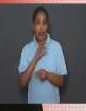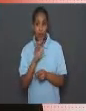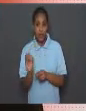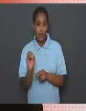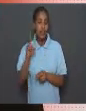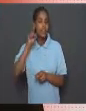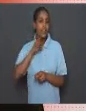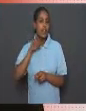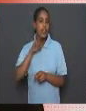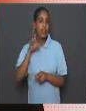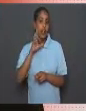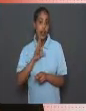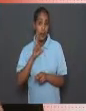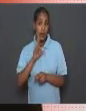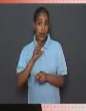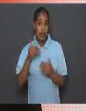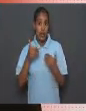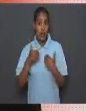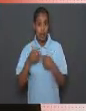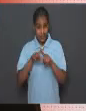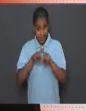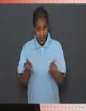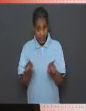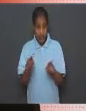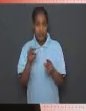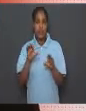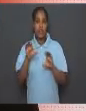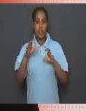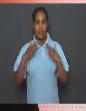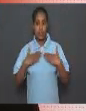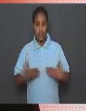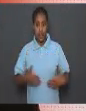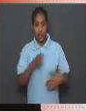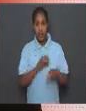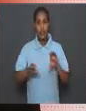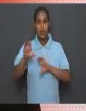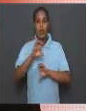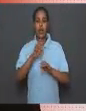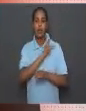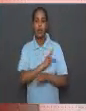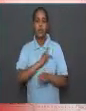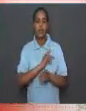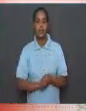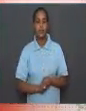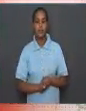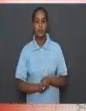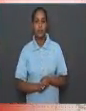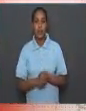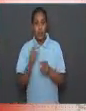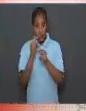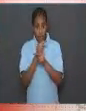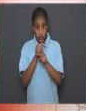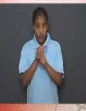and synthetic rubber have distinct physical and chemical properties.